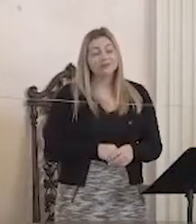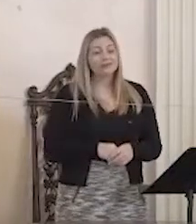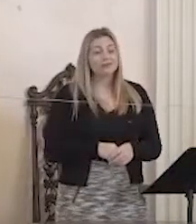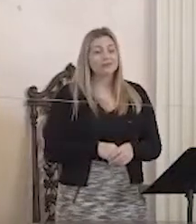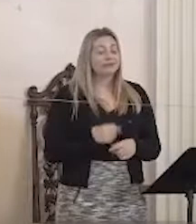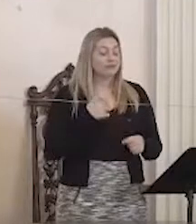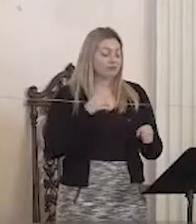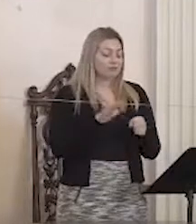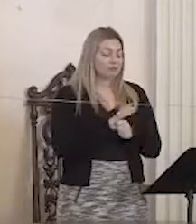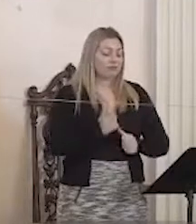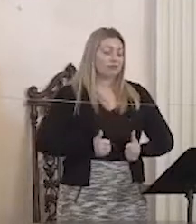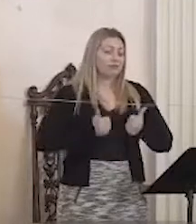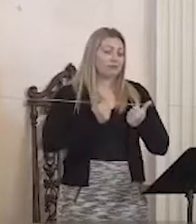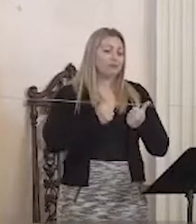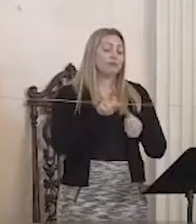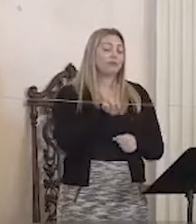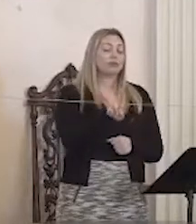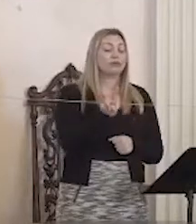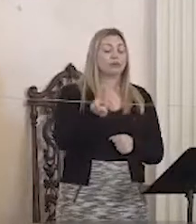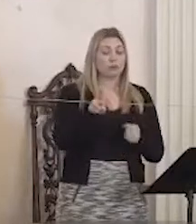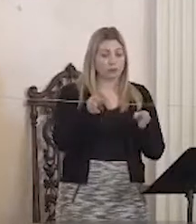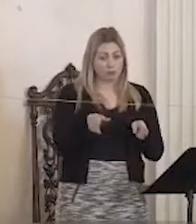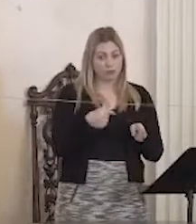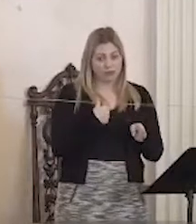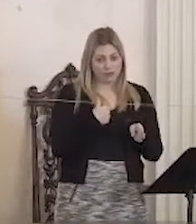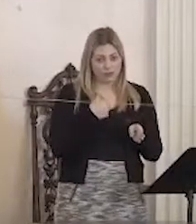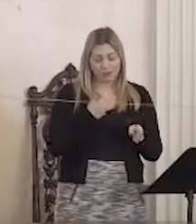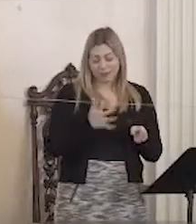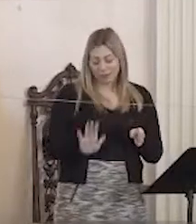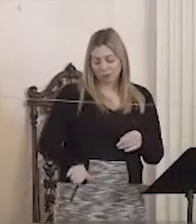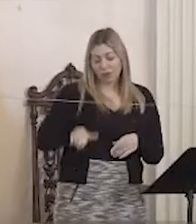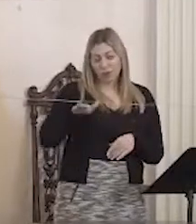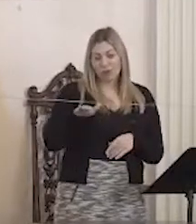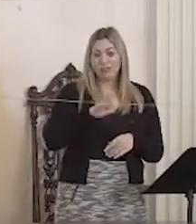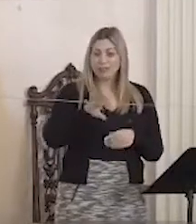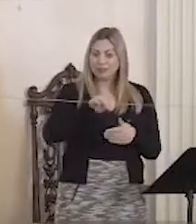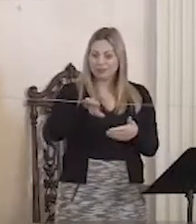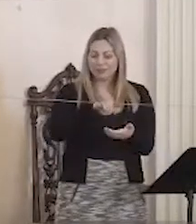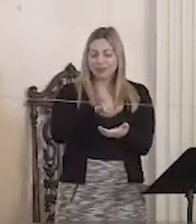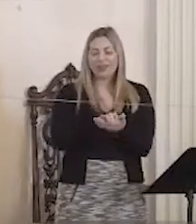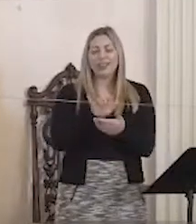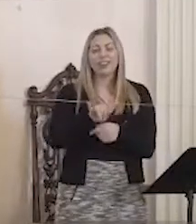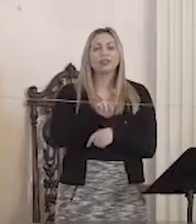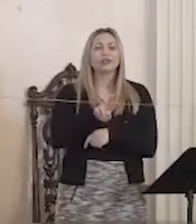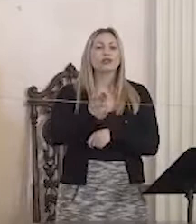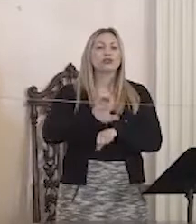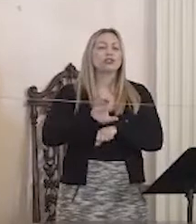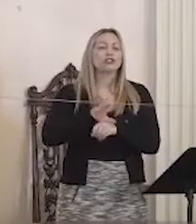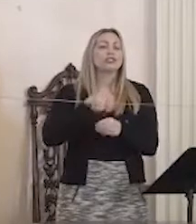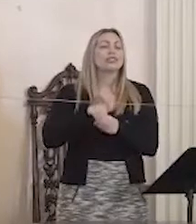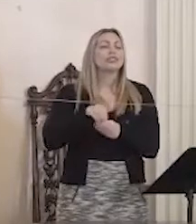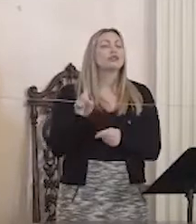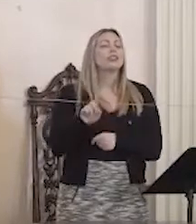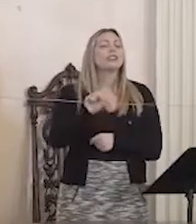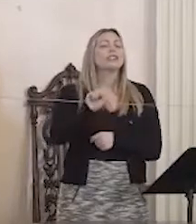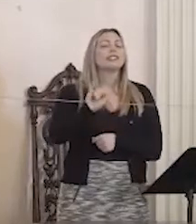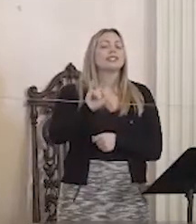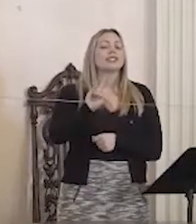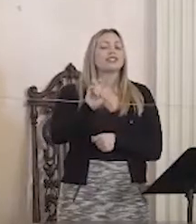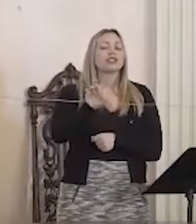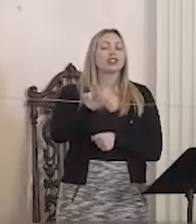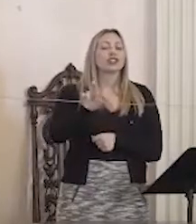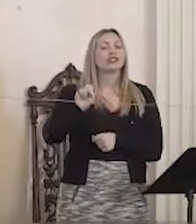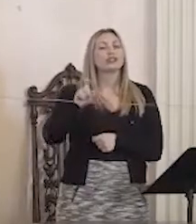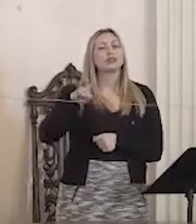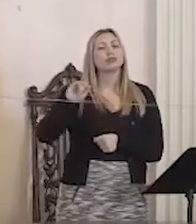I'm a lifelong Unitarian Universalist. I was raised and married at the UU Church of Silver Spring.